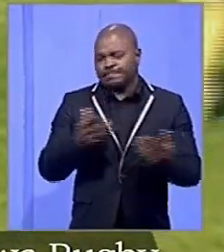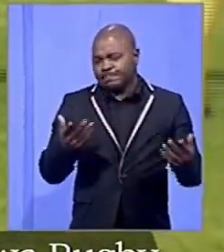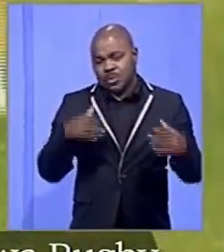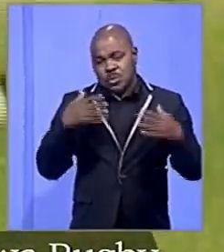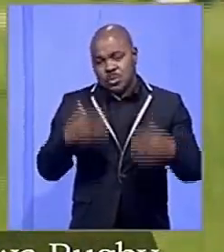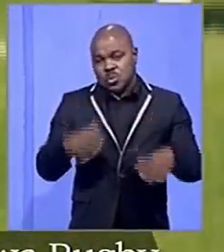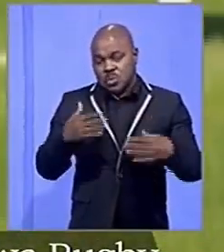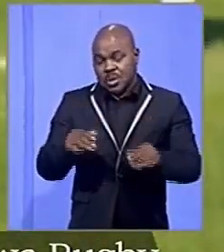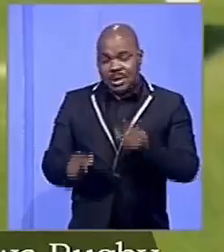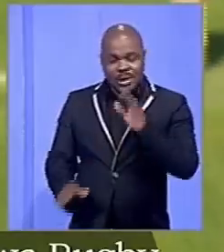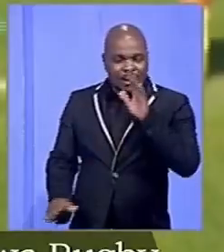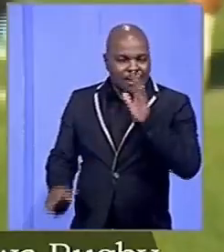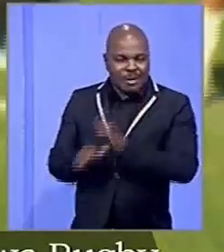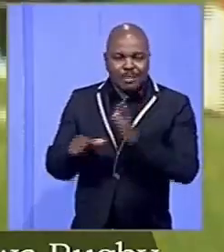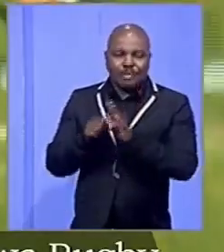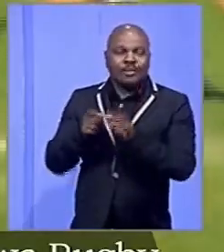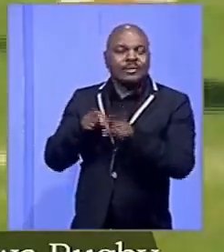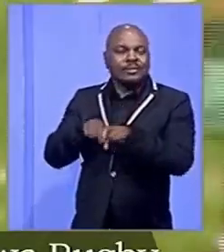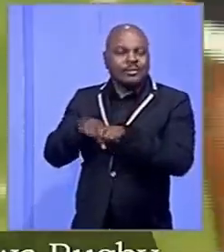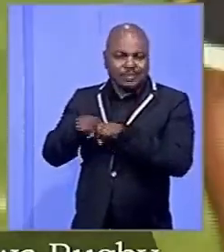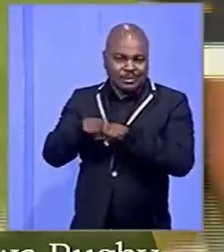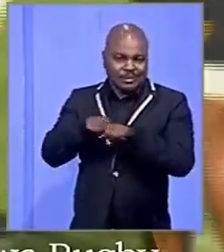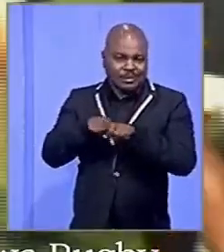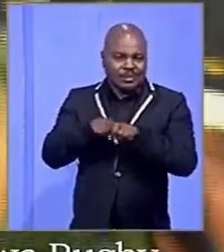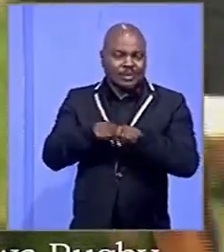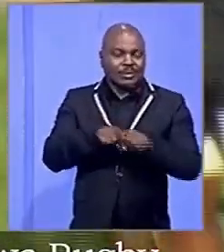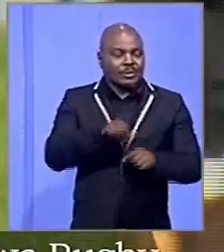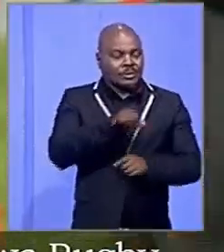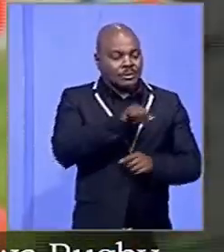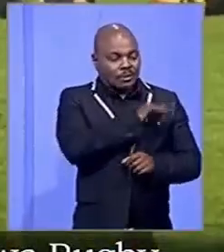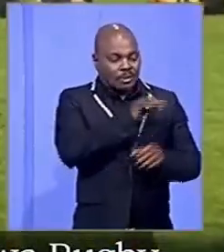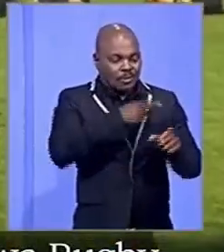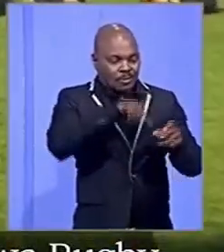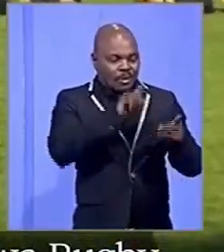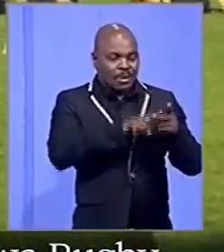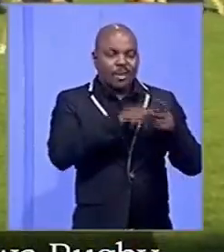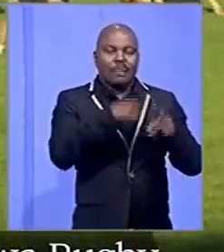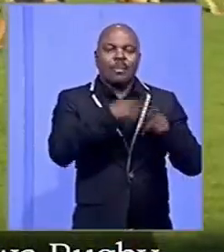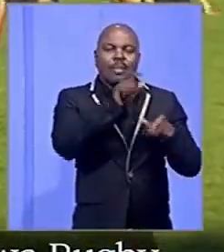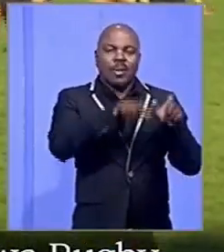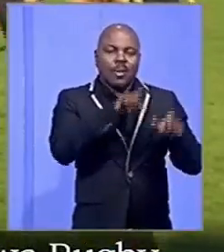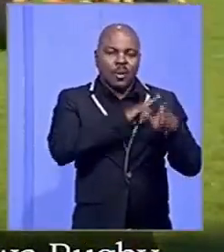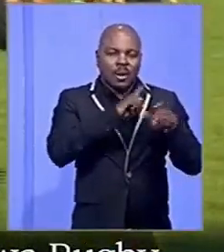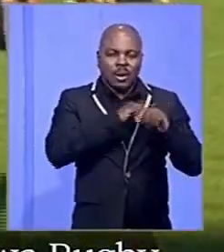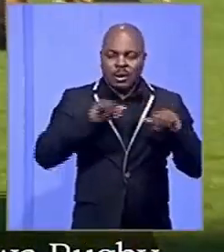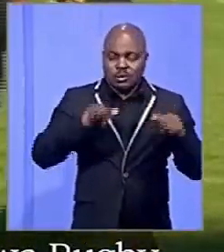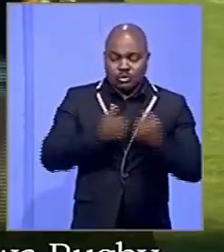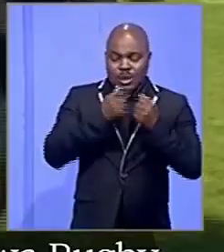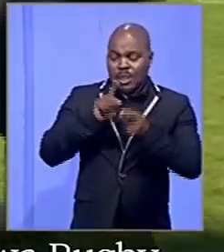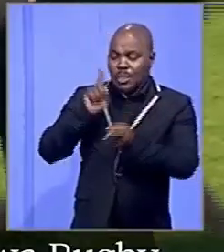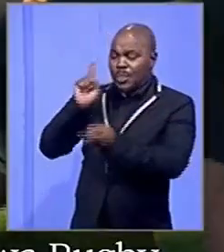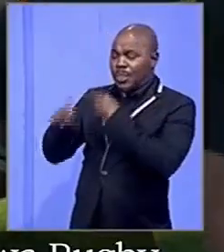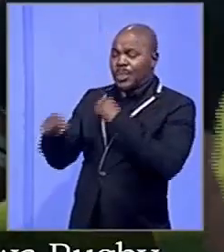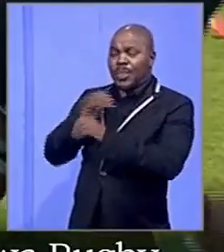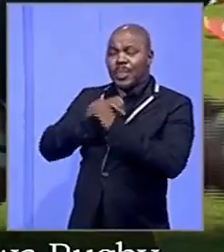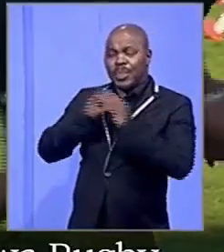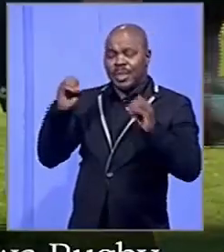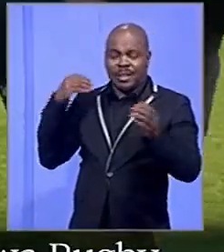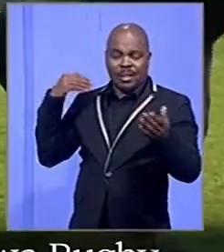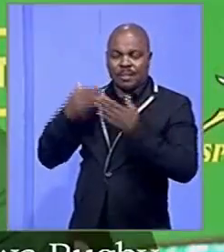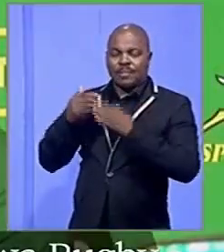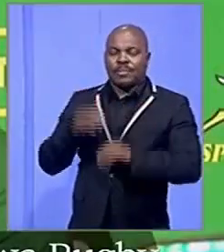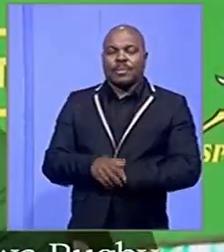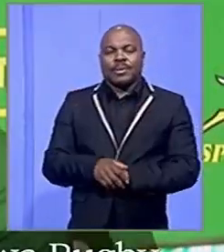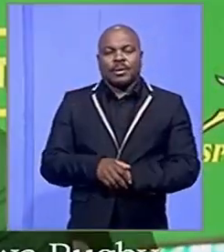ke metseletsele e botlhokwa thata go batshameki le badiri ka ntlha ya fa se e le kgwetlho e ba iseng ba e fenye. It's